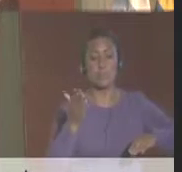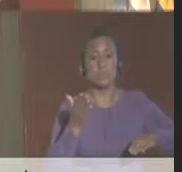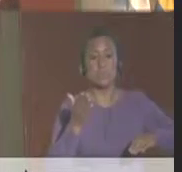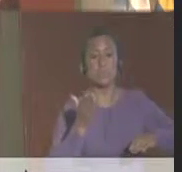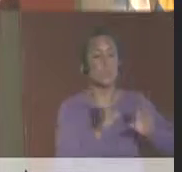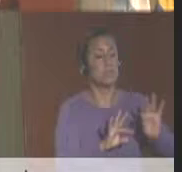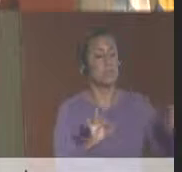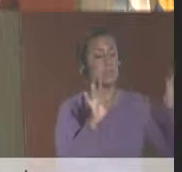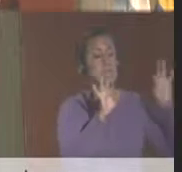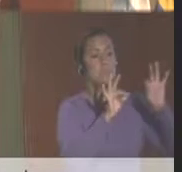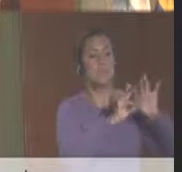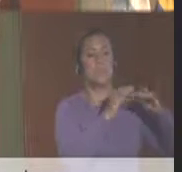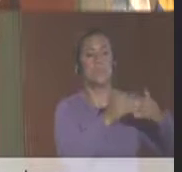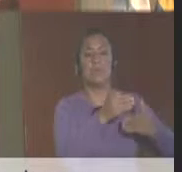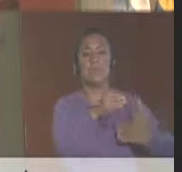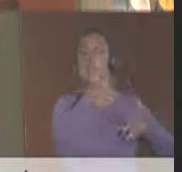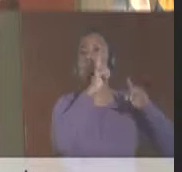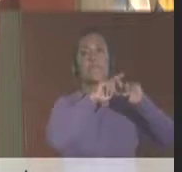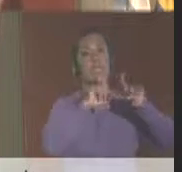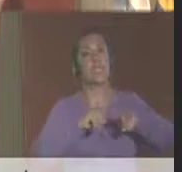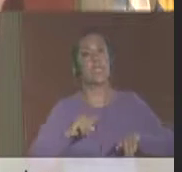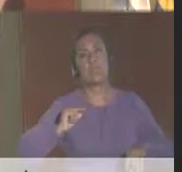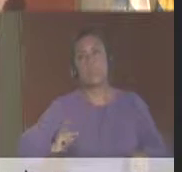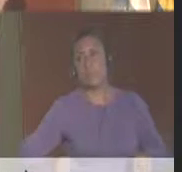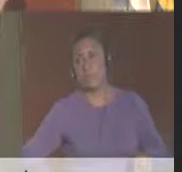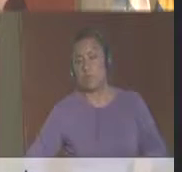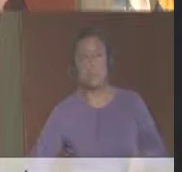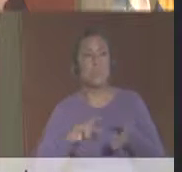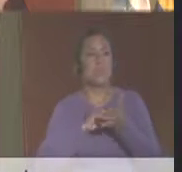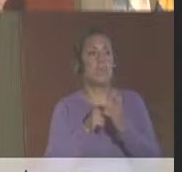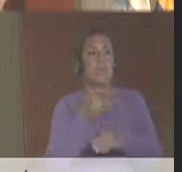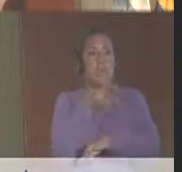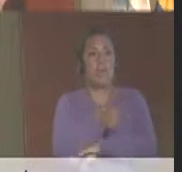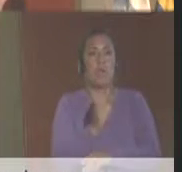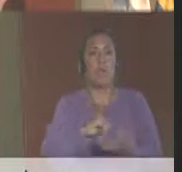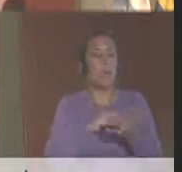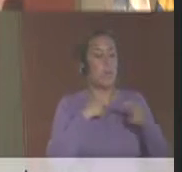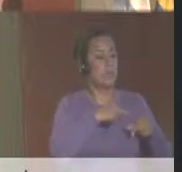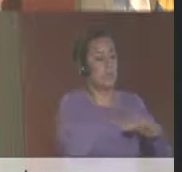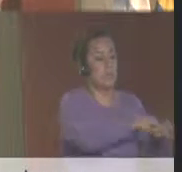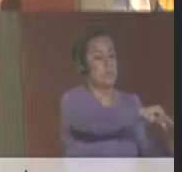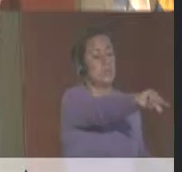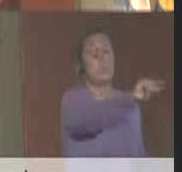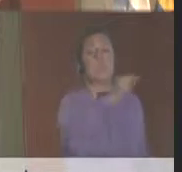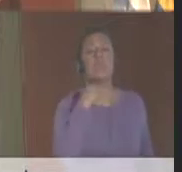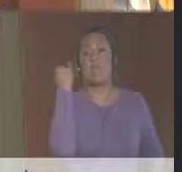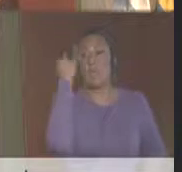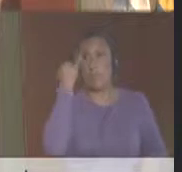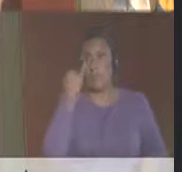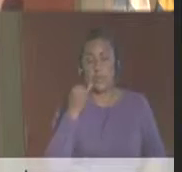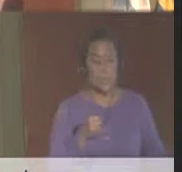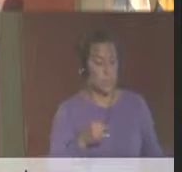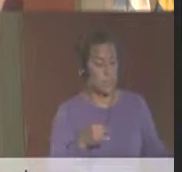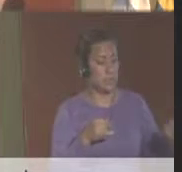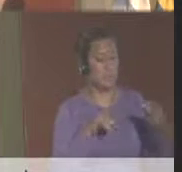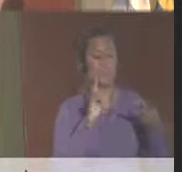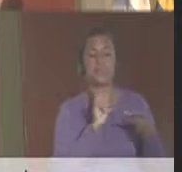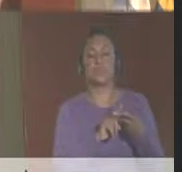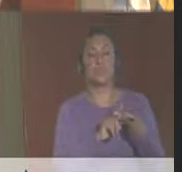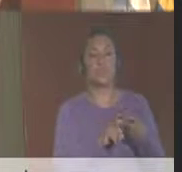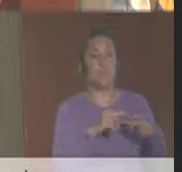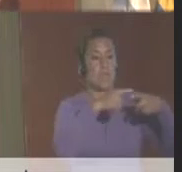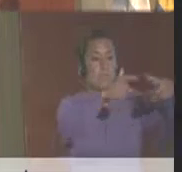limit zone, a series of devices. One of those is the obligation of having